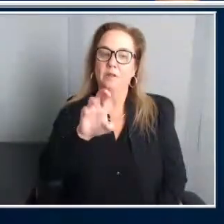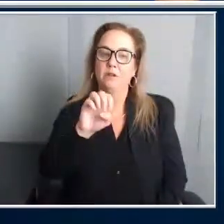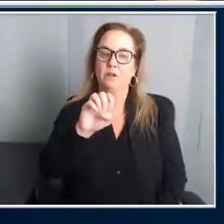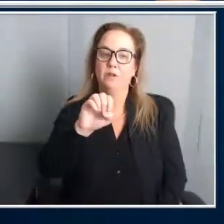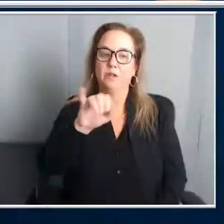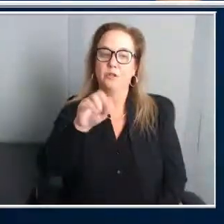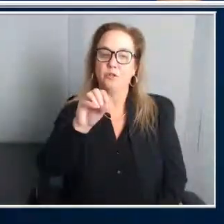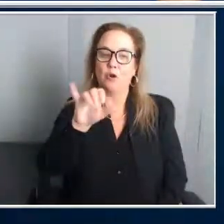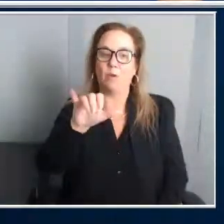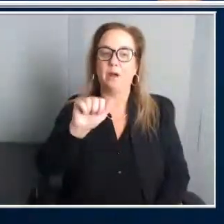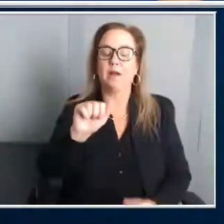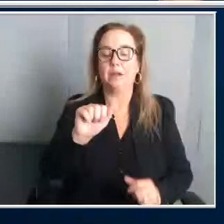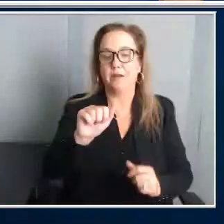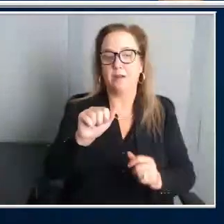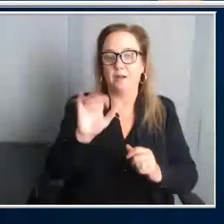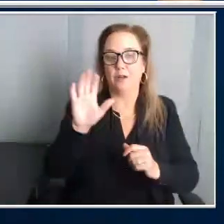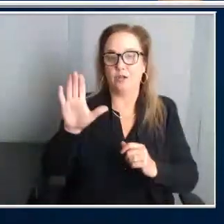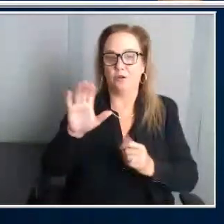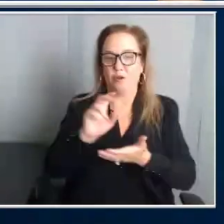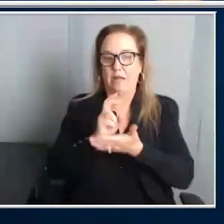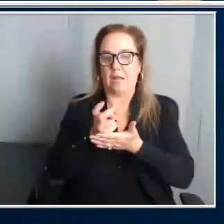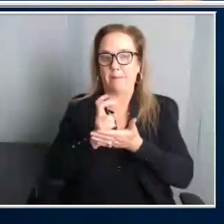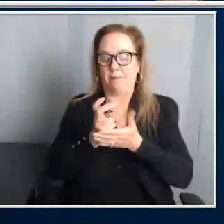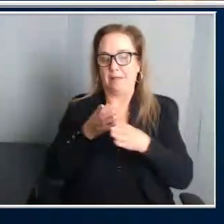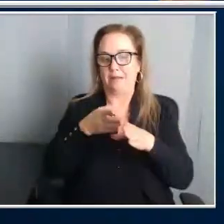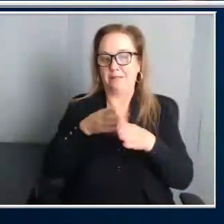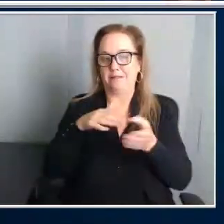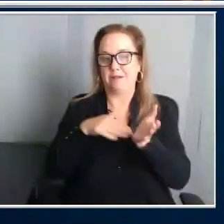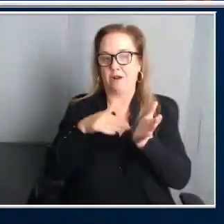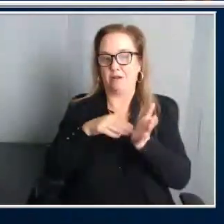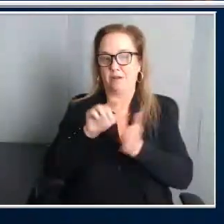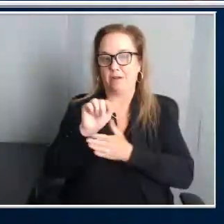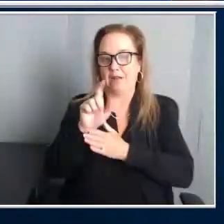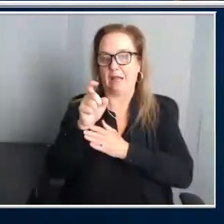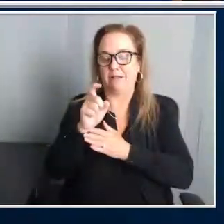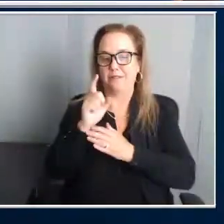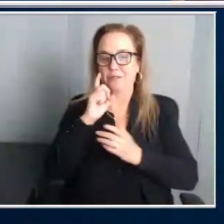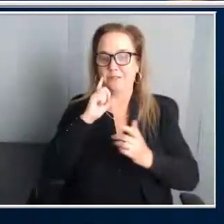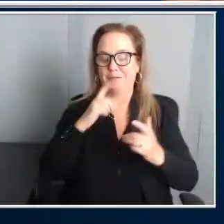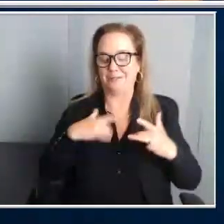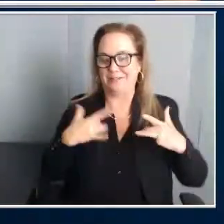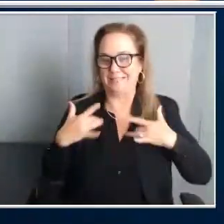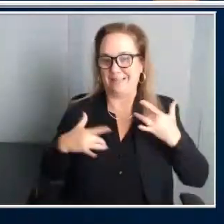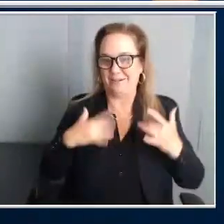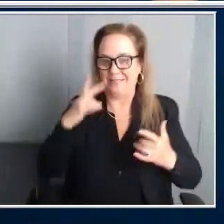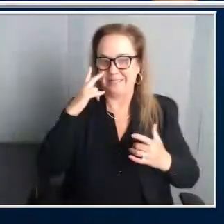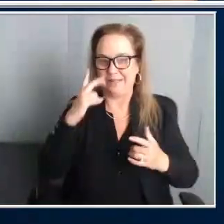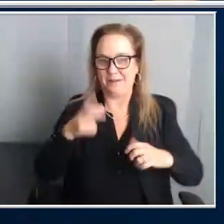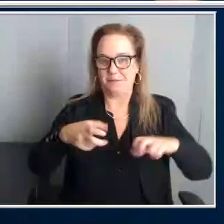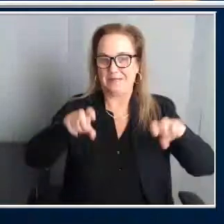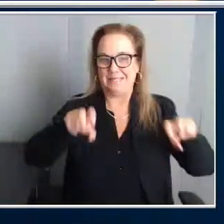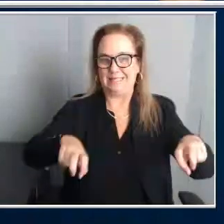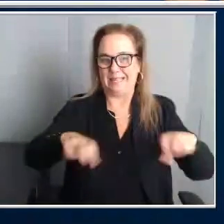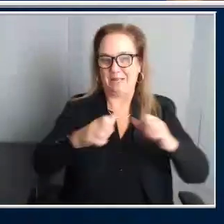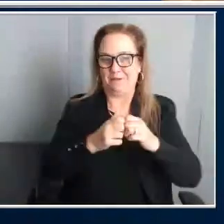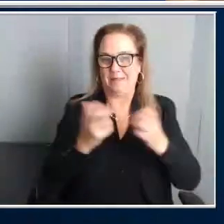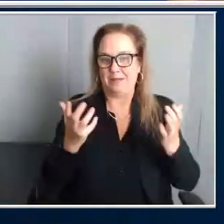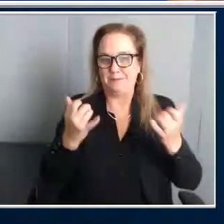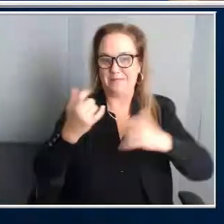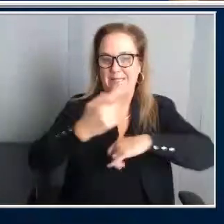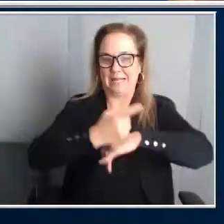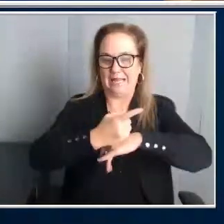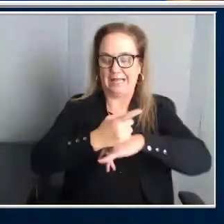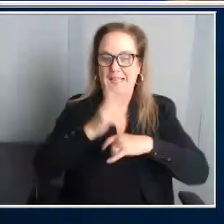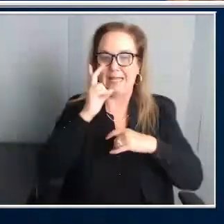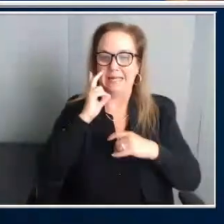two reasons. One, you are his epileptologist, but two, Alex just lit up when we told him you'd be sitting next to him out here. And to see